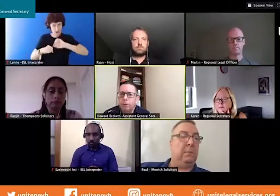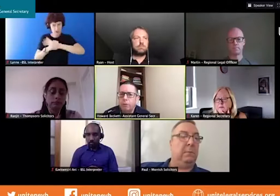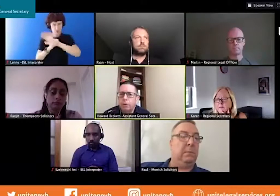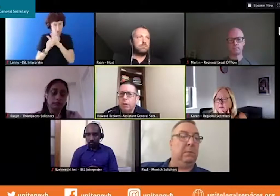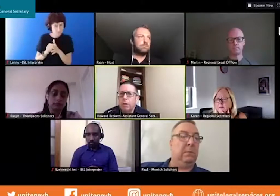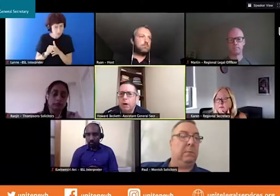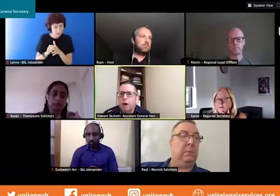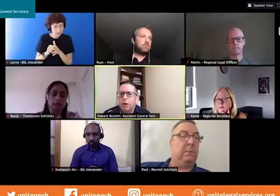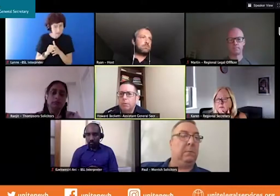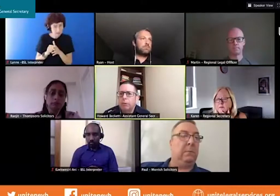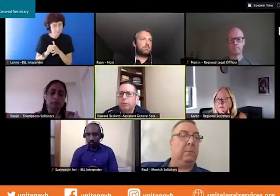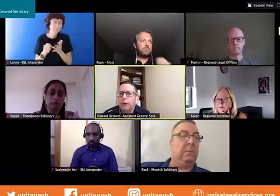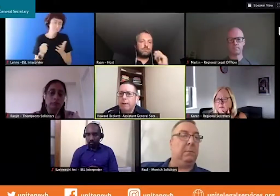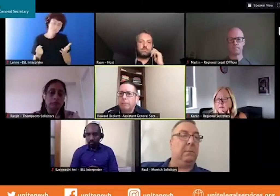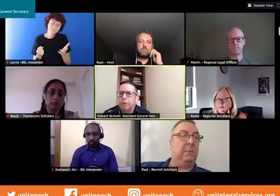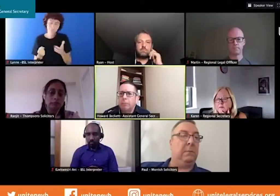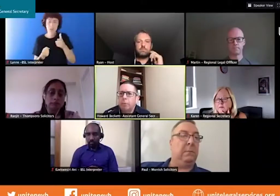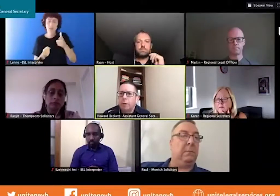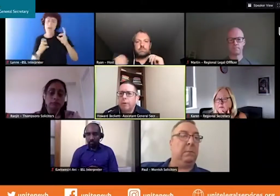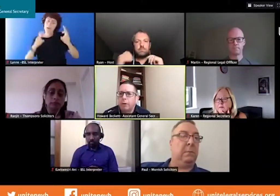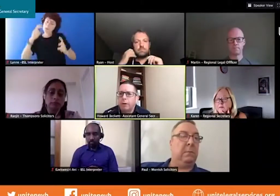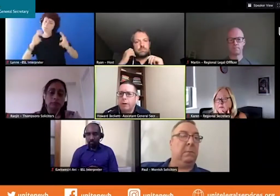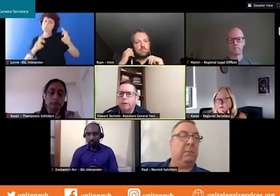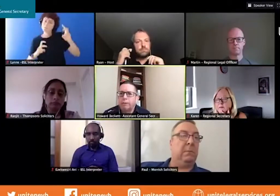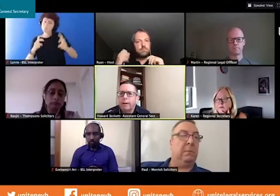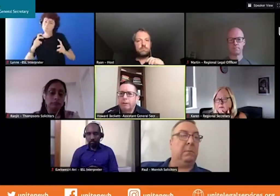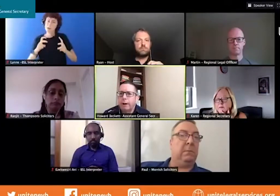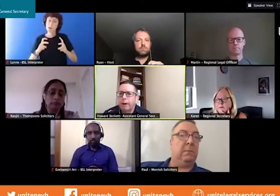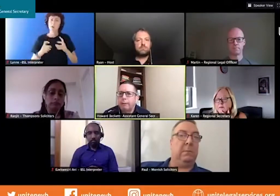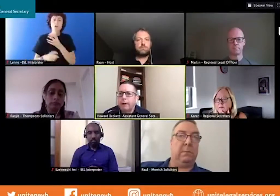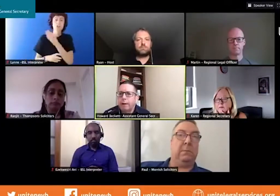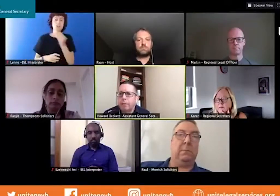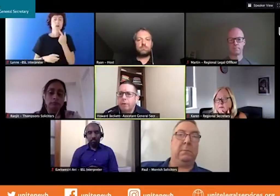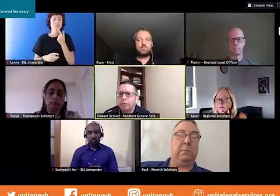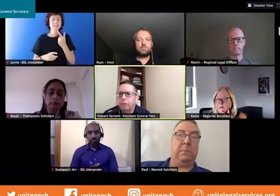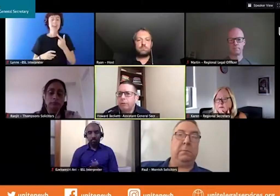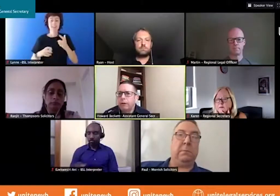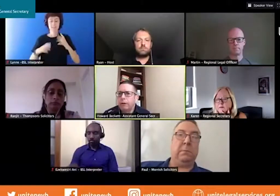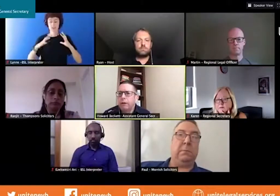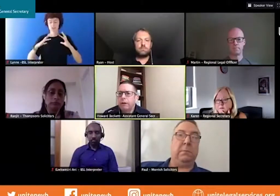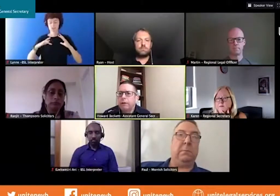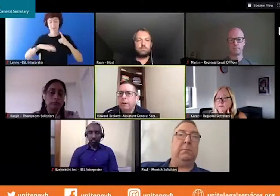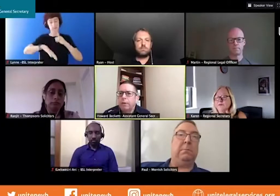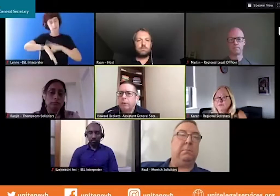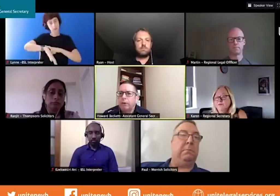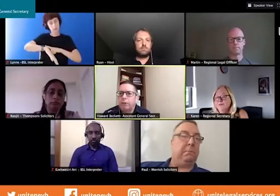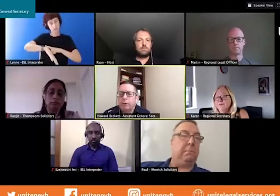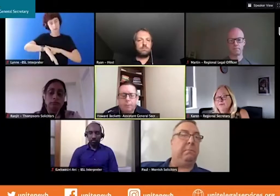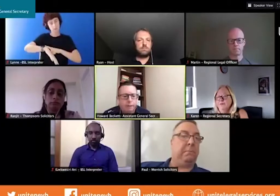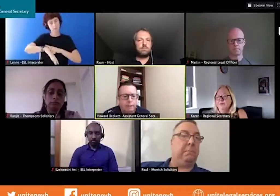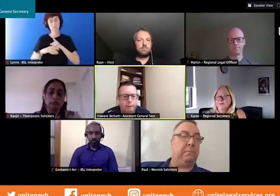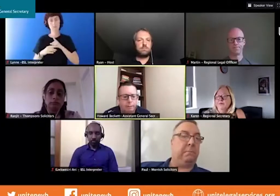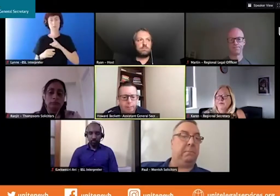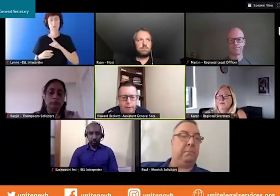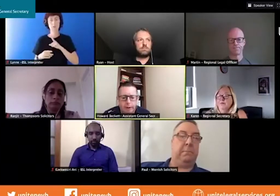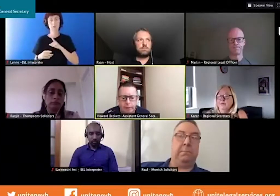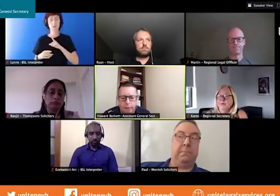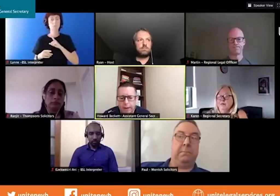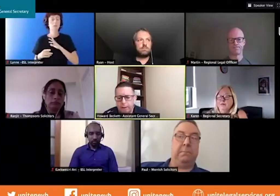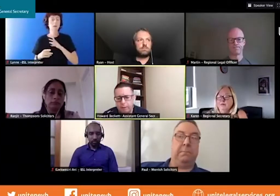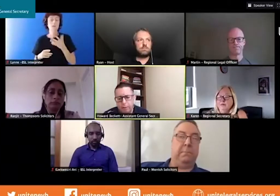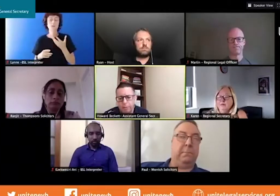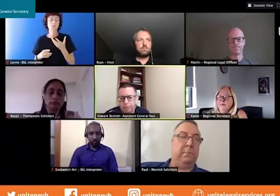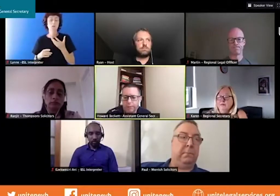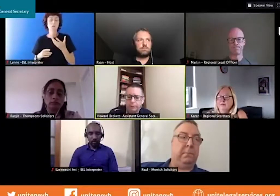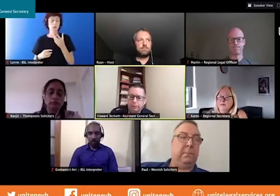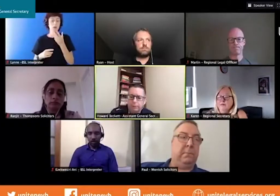home. Arguments that stem from whether or not it is in fact rest time, because obviously the amount of ability that people have to rest